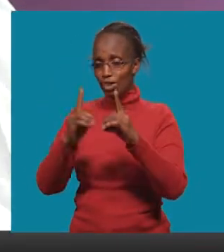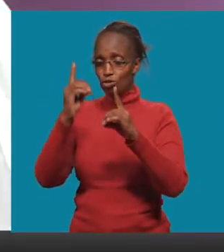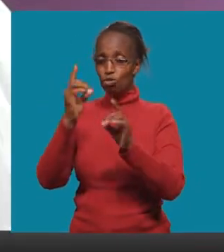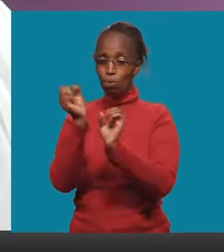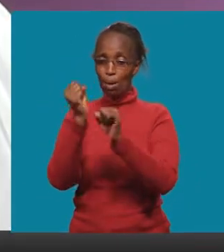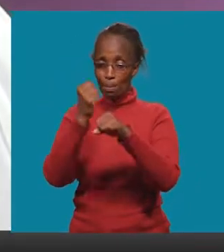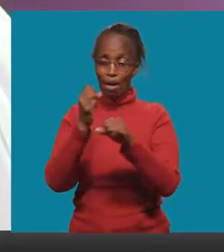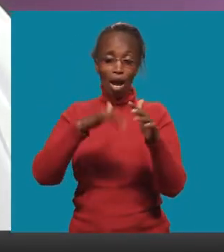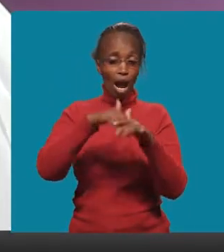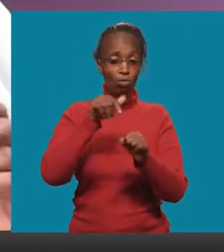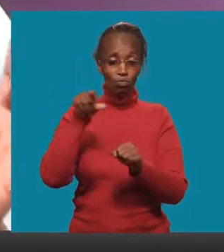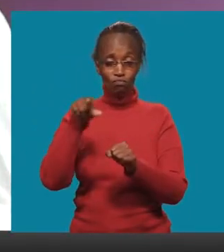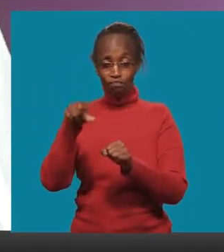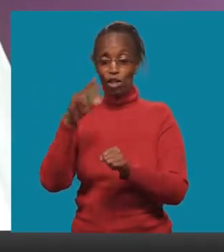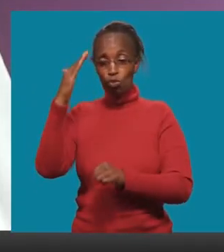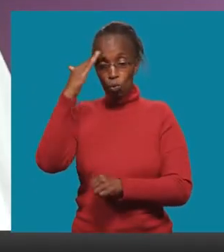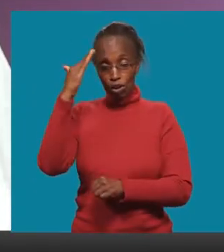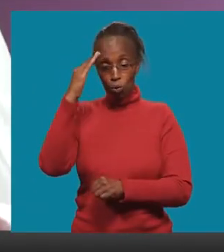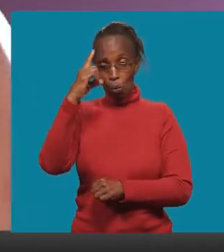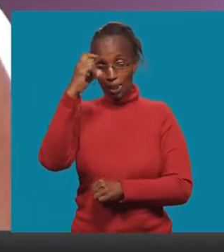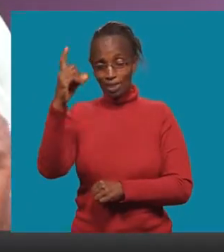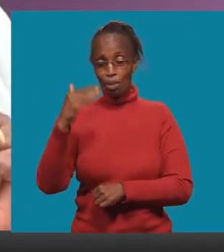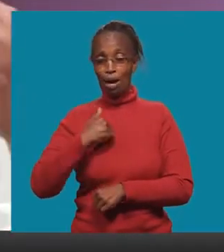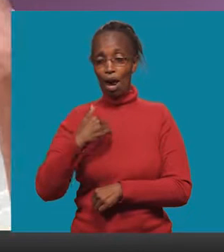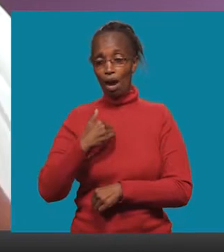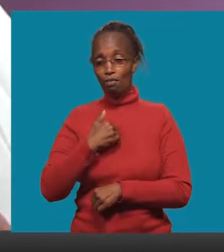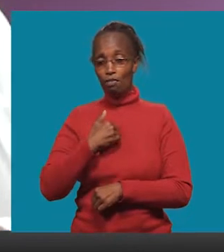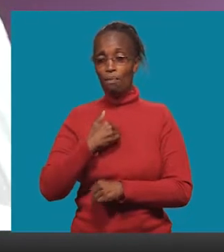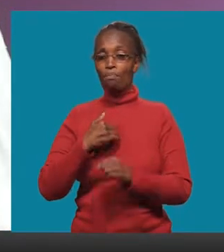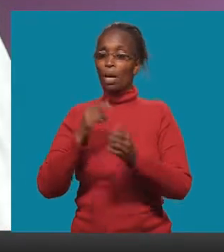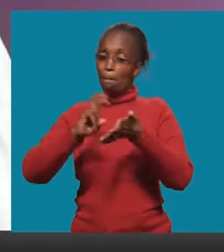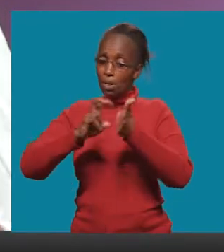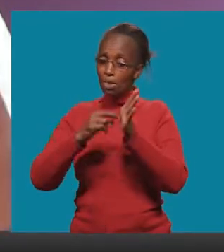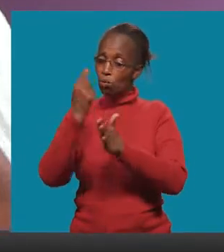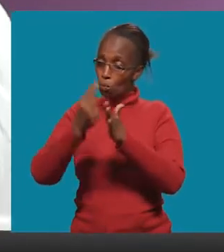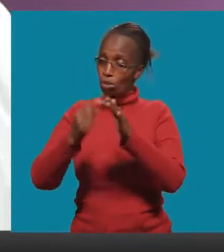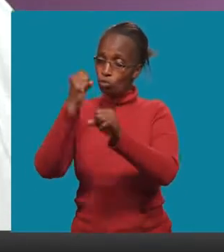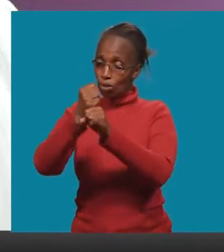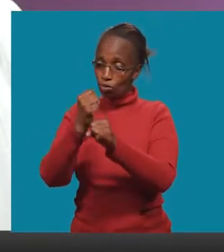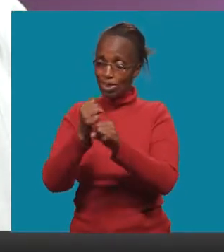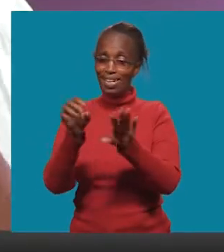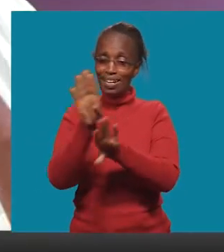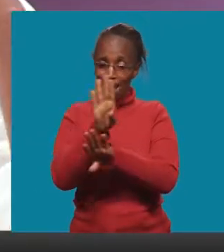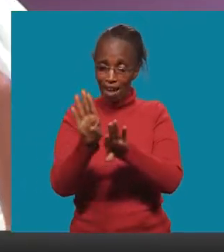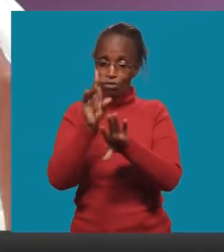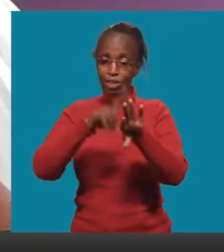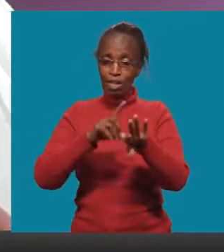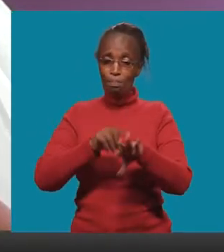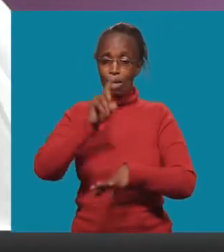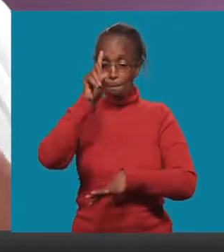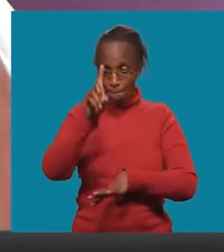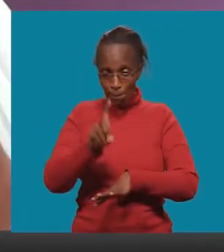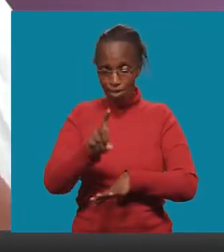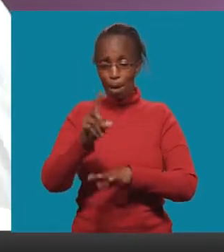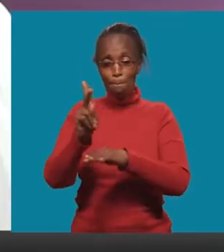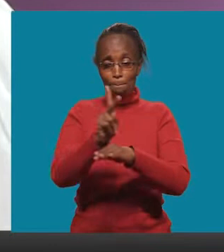the decisions that we make. That out of it, we know that I have a dream to deliver. And so whatever I am